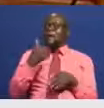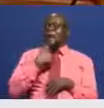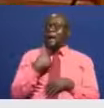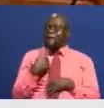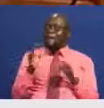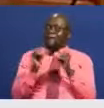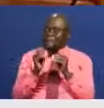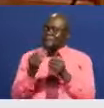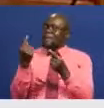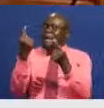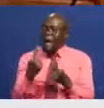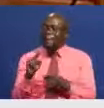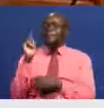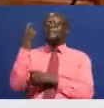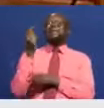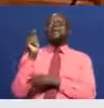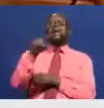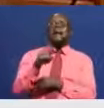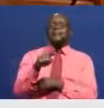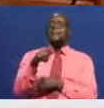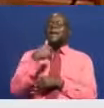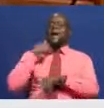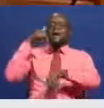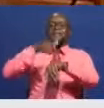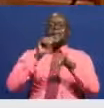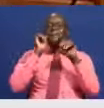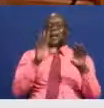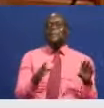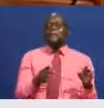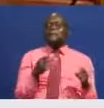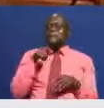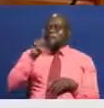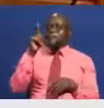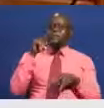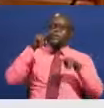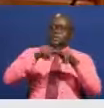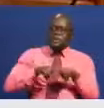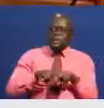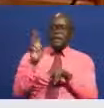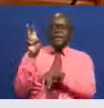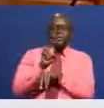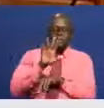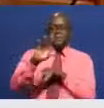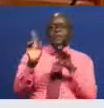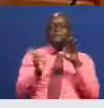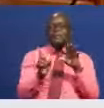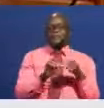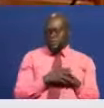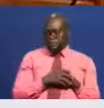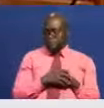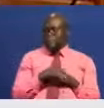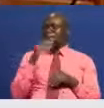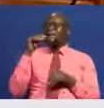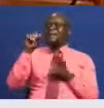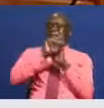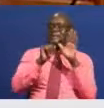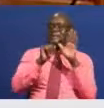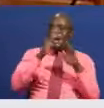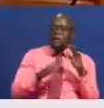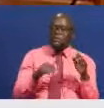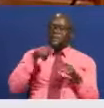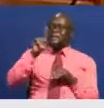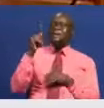small event, you go. You lack the time required for you to sit down and supervise your ministries in State House